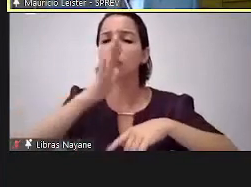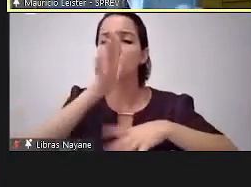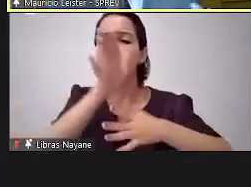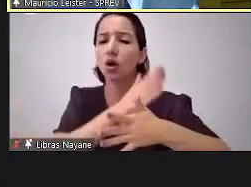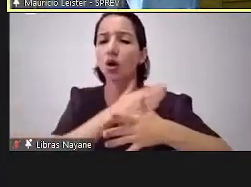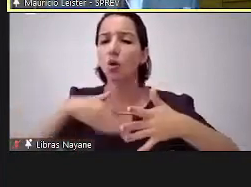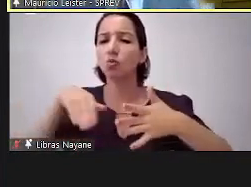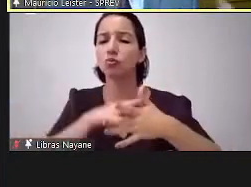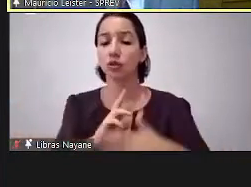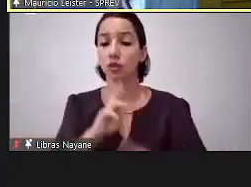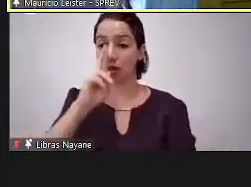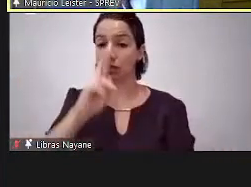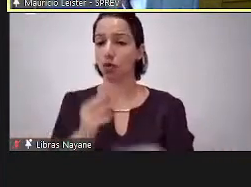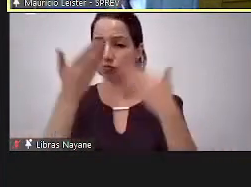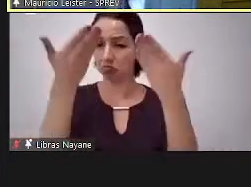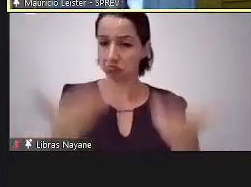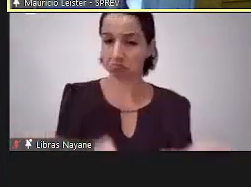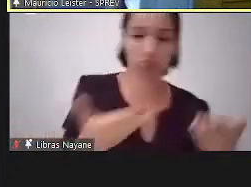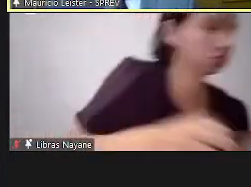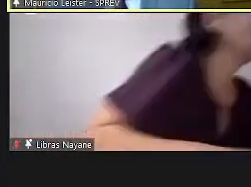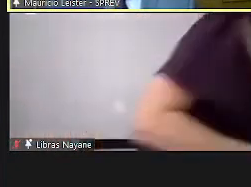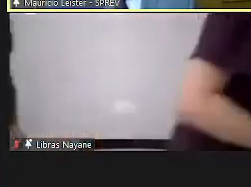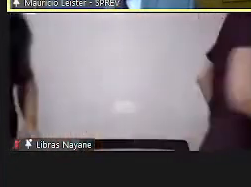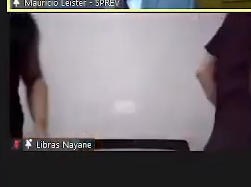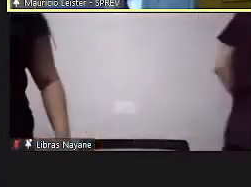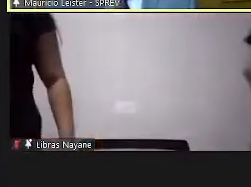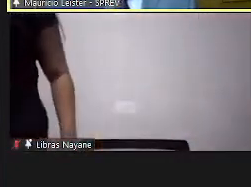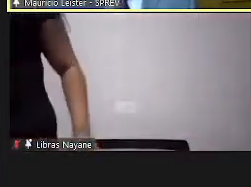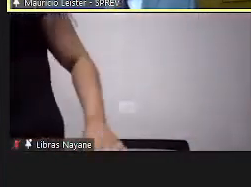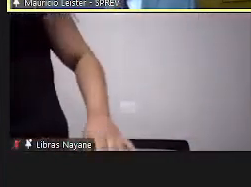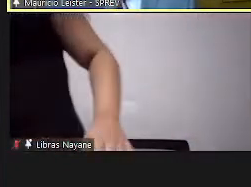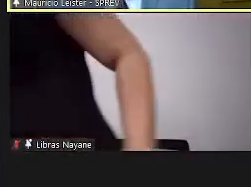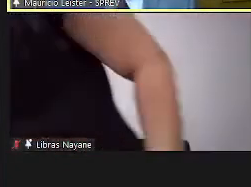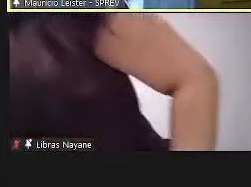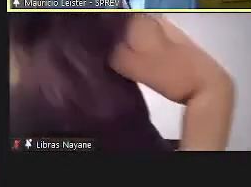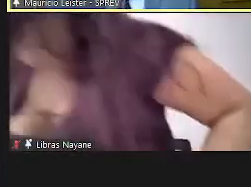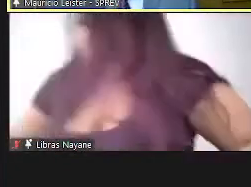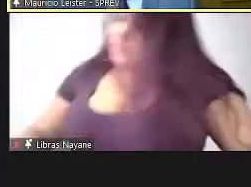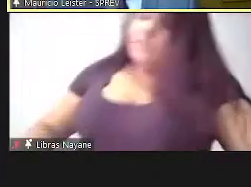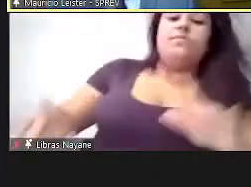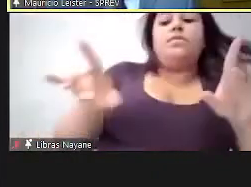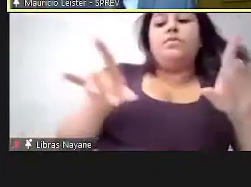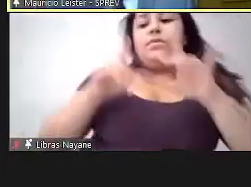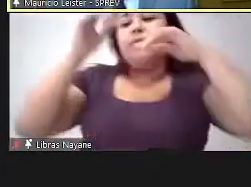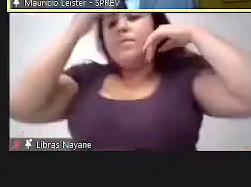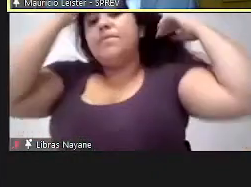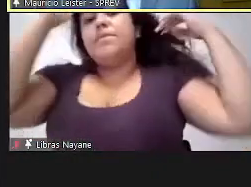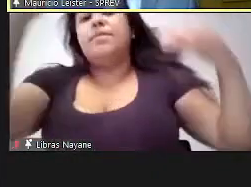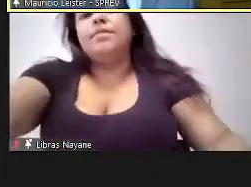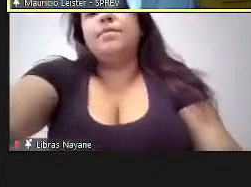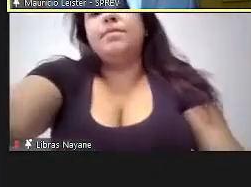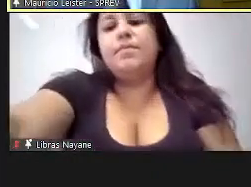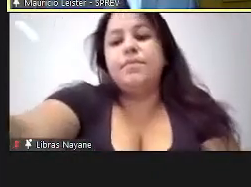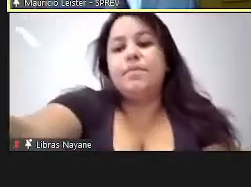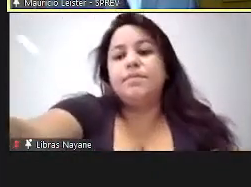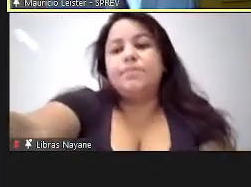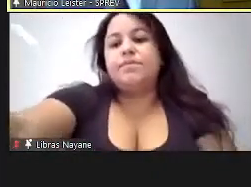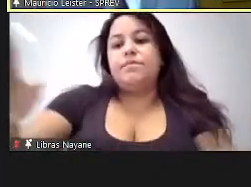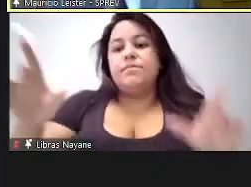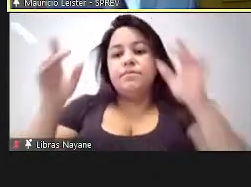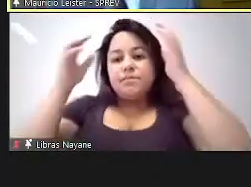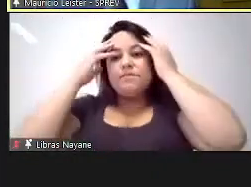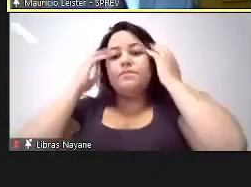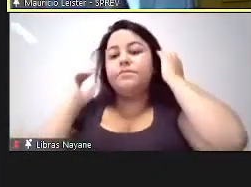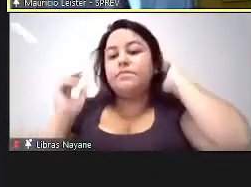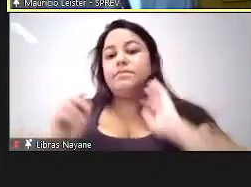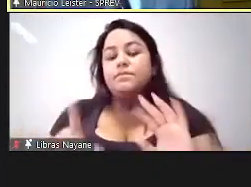and technology. And here is the answer. The Secretariat of Social Security delivers the forum, the